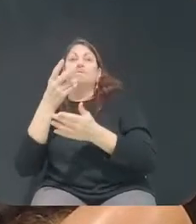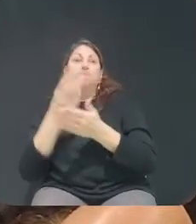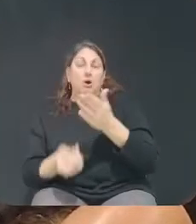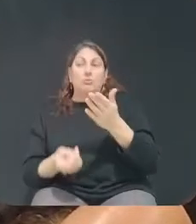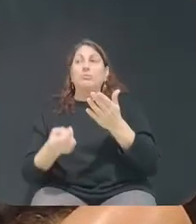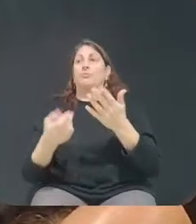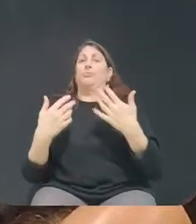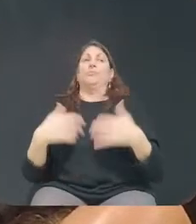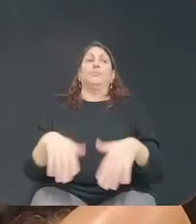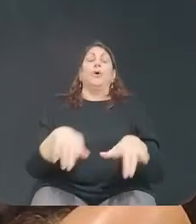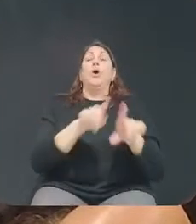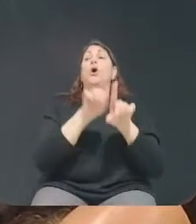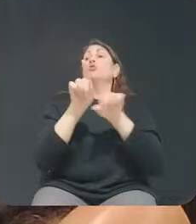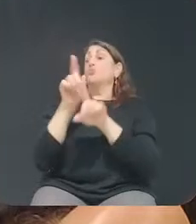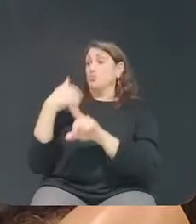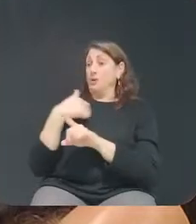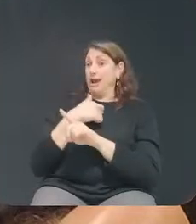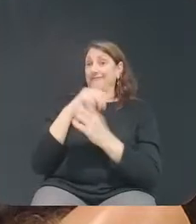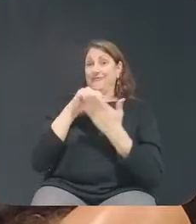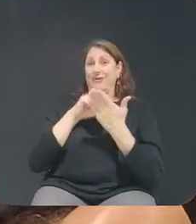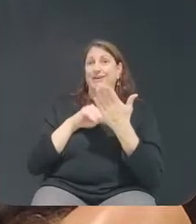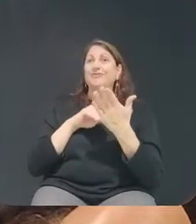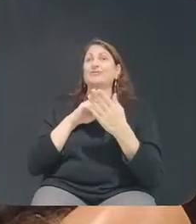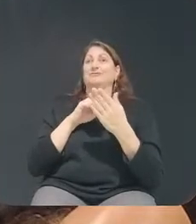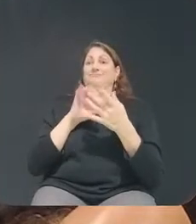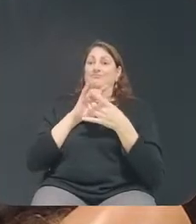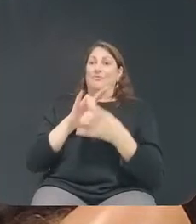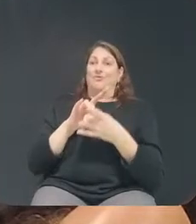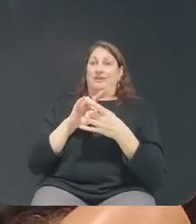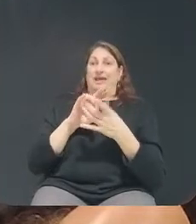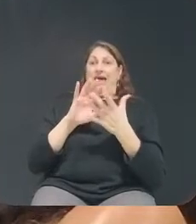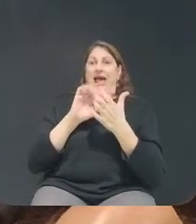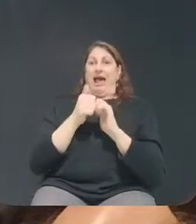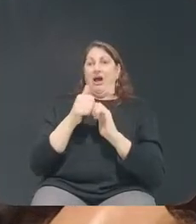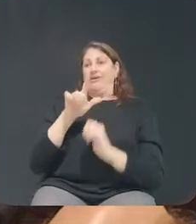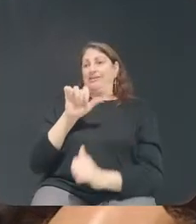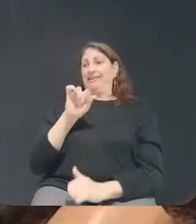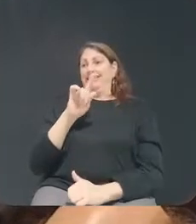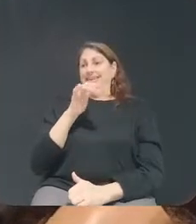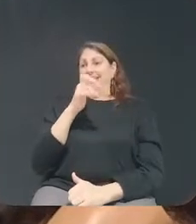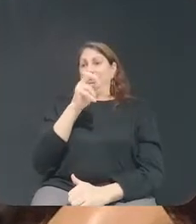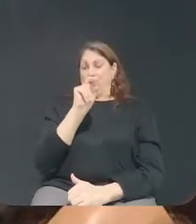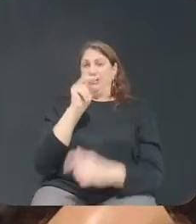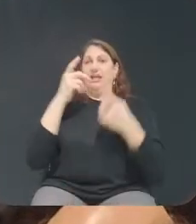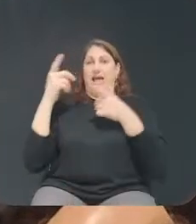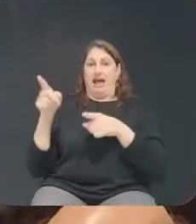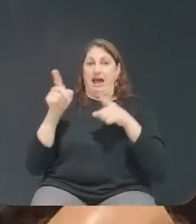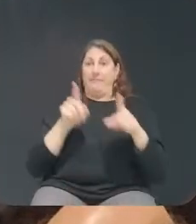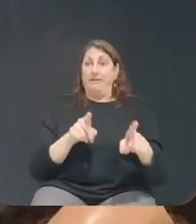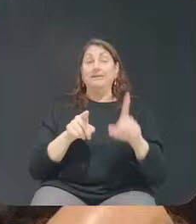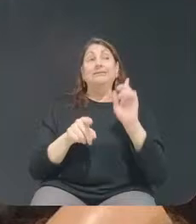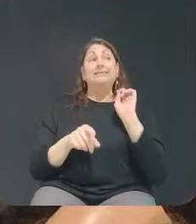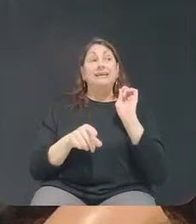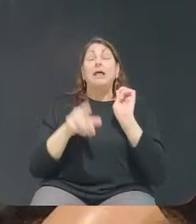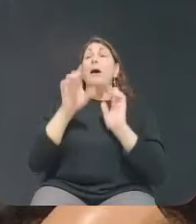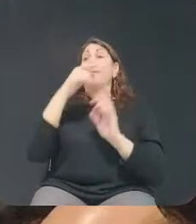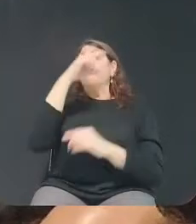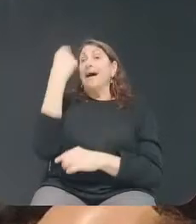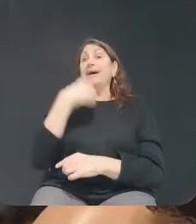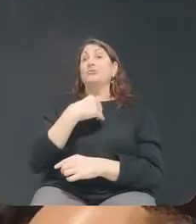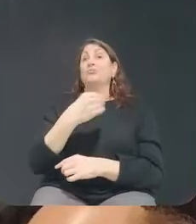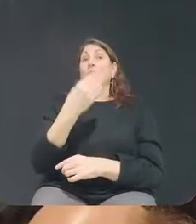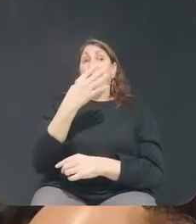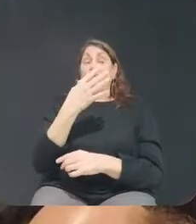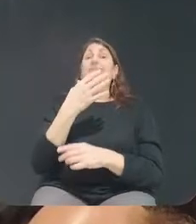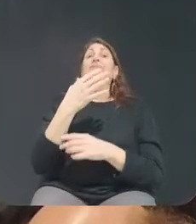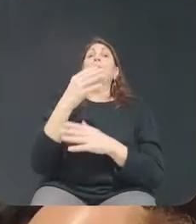laws, and records relating to the litigation. The black and white photo seen here is from the collection and shows an example